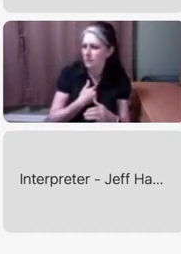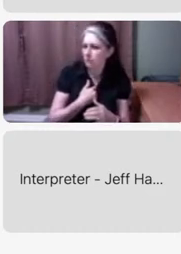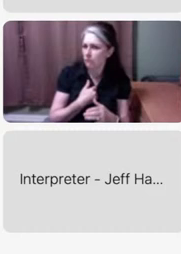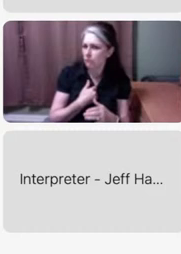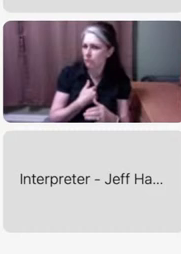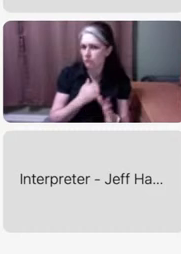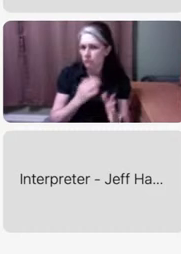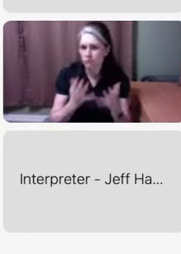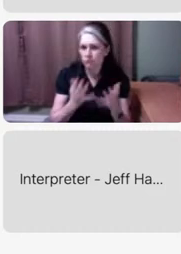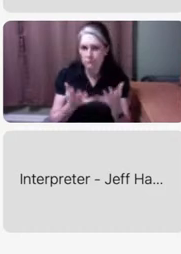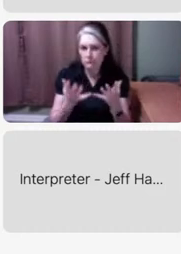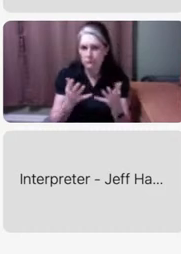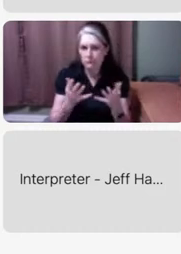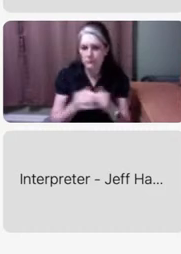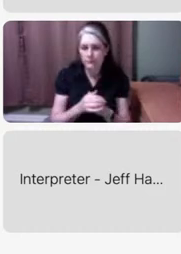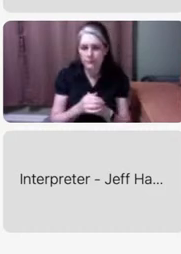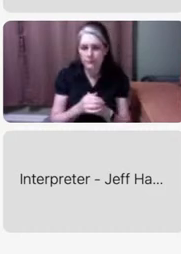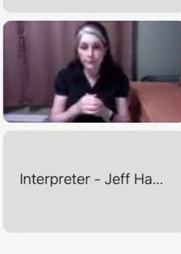number tomorrow